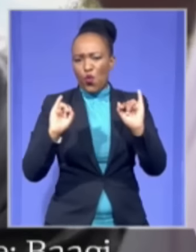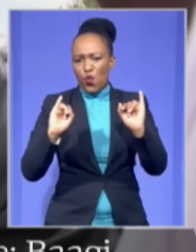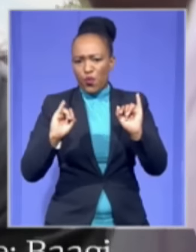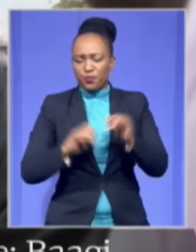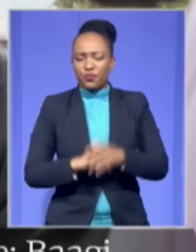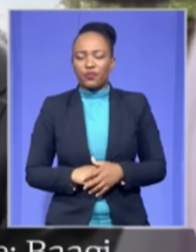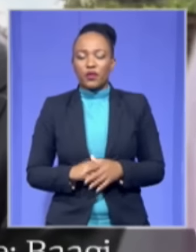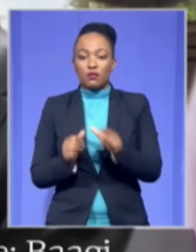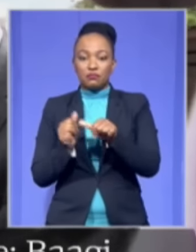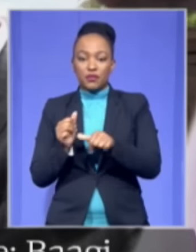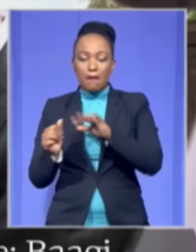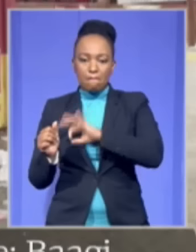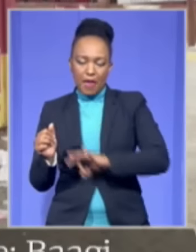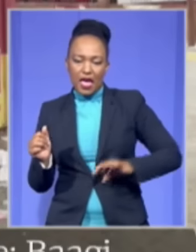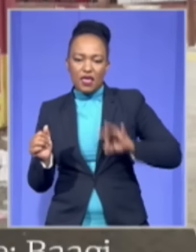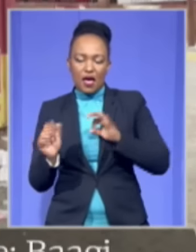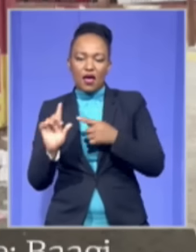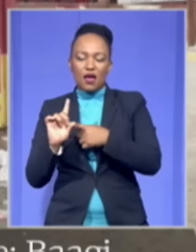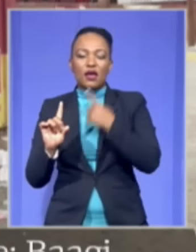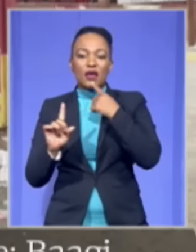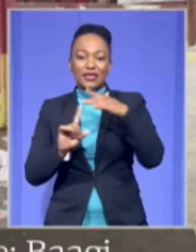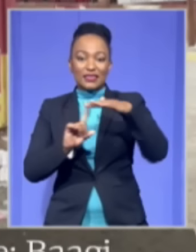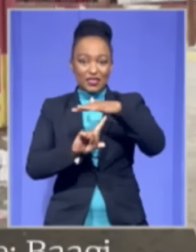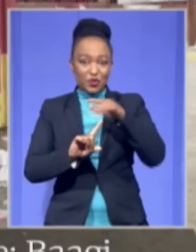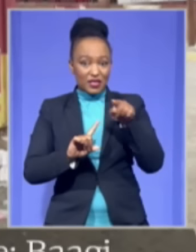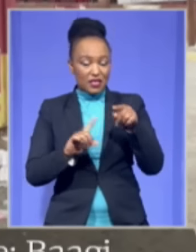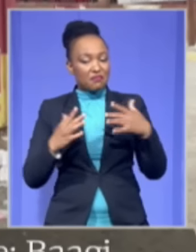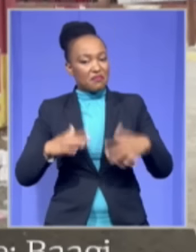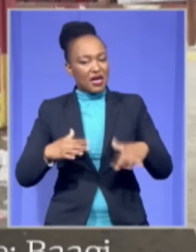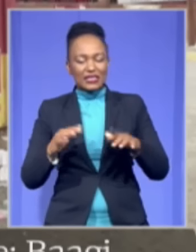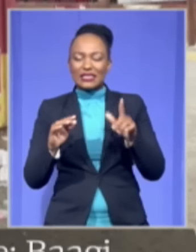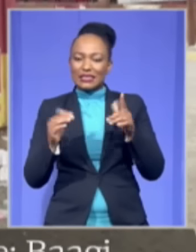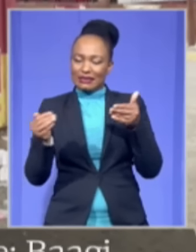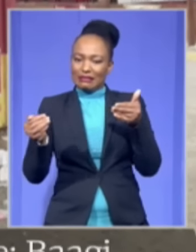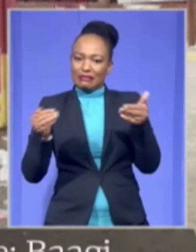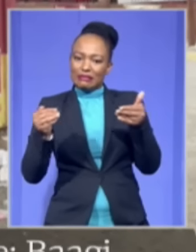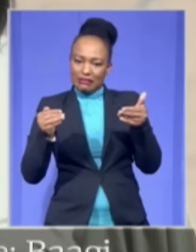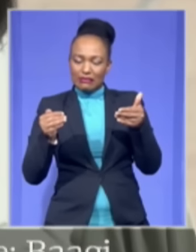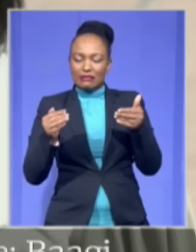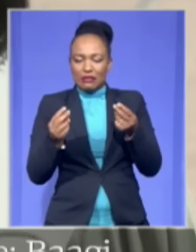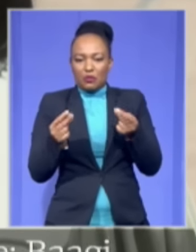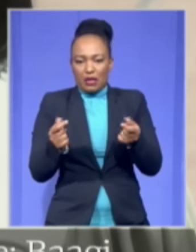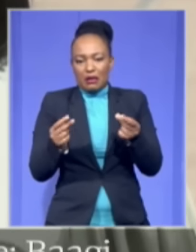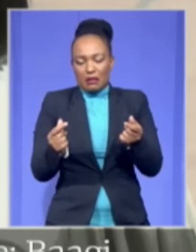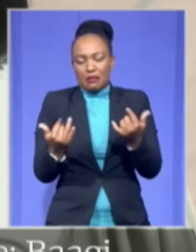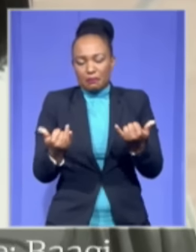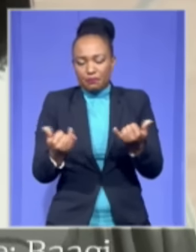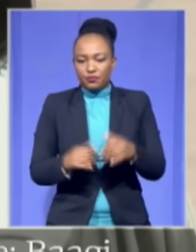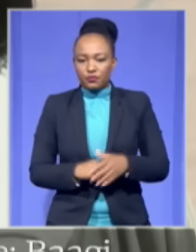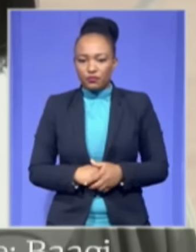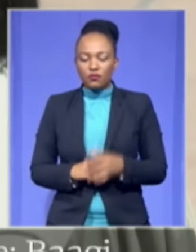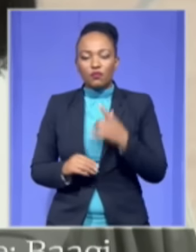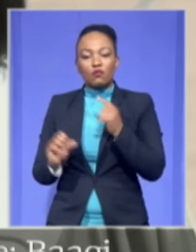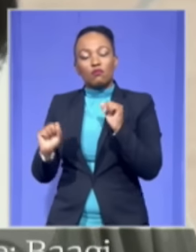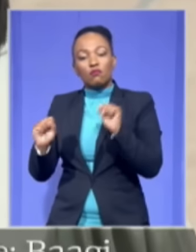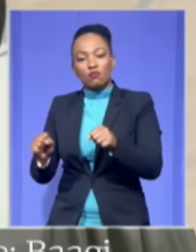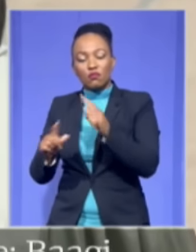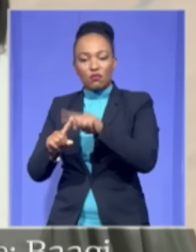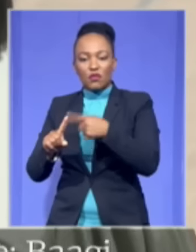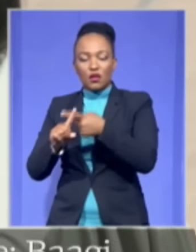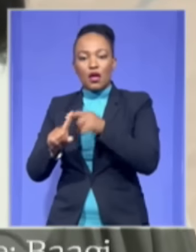re seemo sa ga jaana se tlhoka tsibogo ya ka bonnako go tswa kwa bathating. We agree that immediately the executive mayor